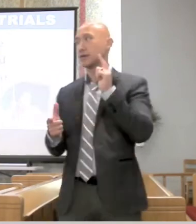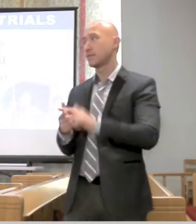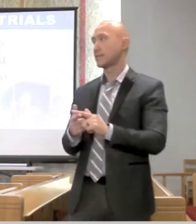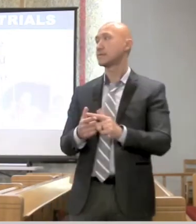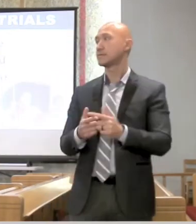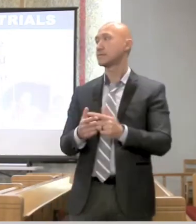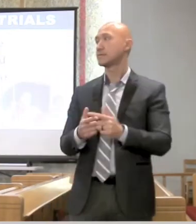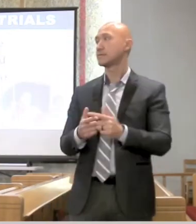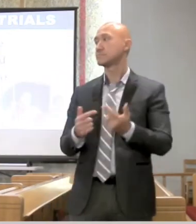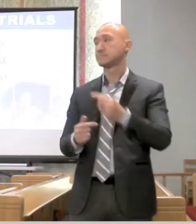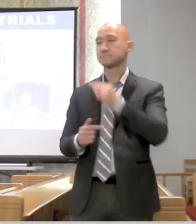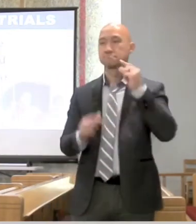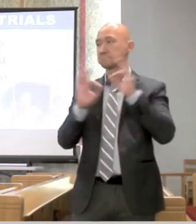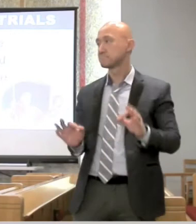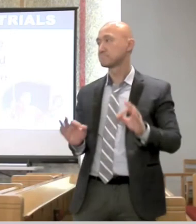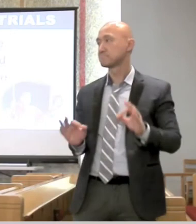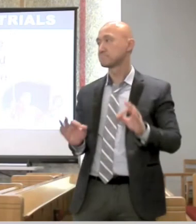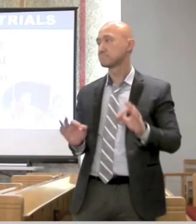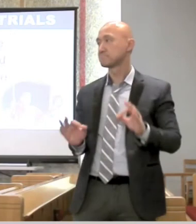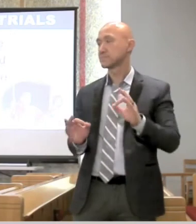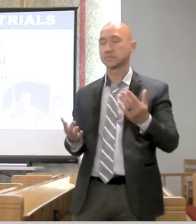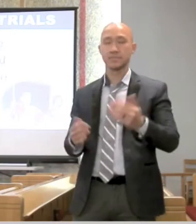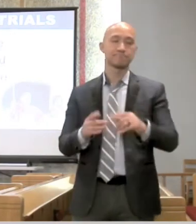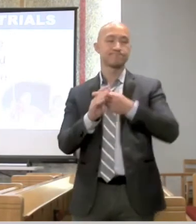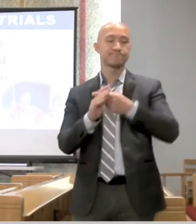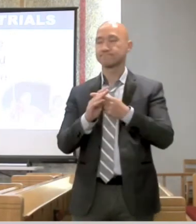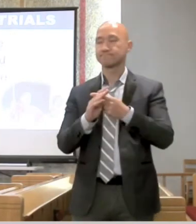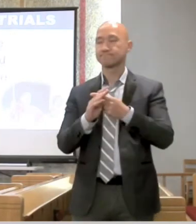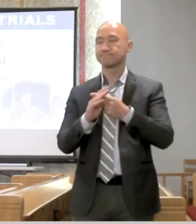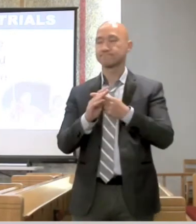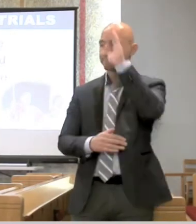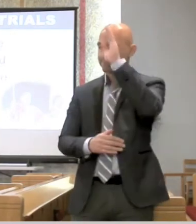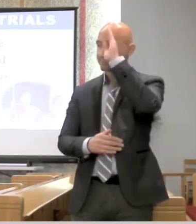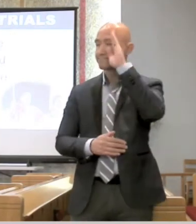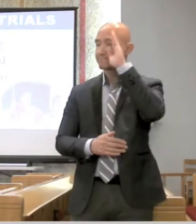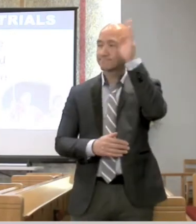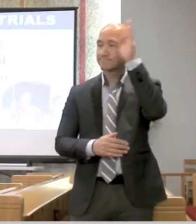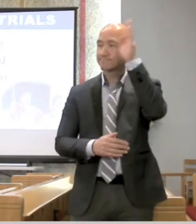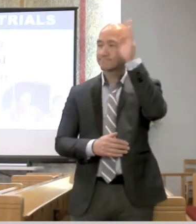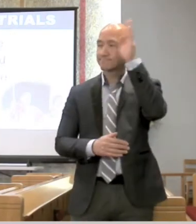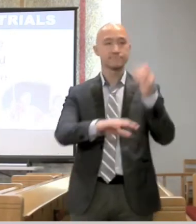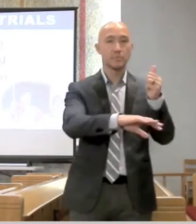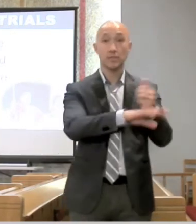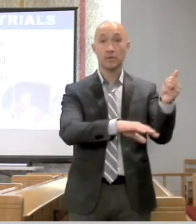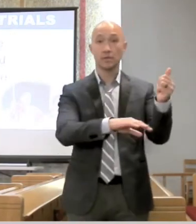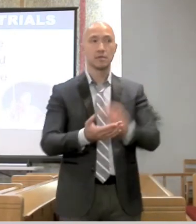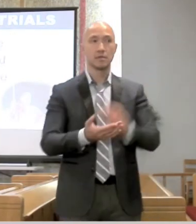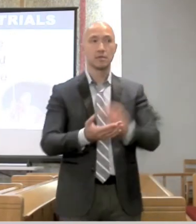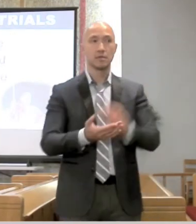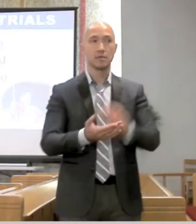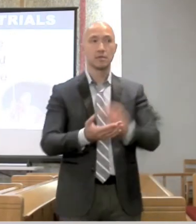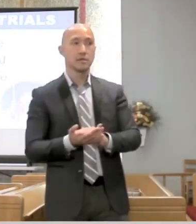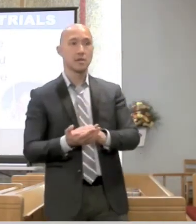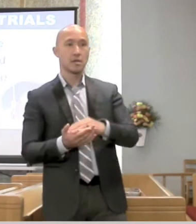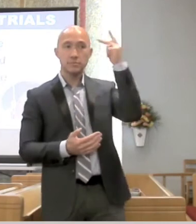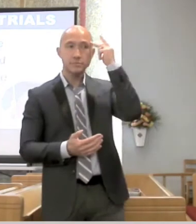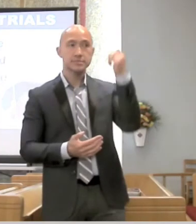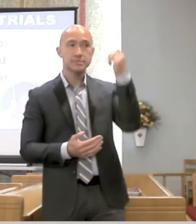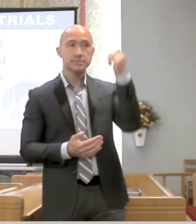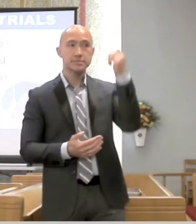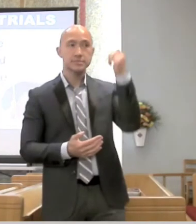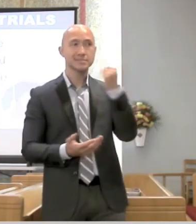own law. This has to do with your law, not with our law, so you try him. But they wanted him to be